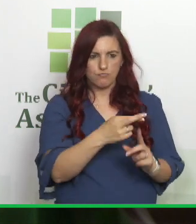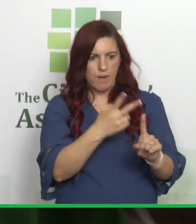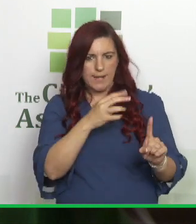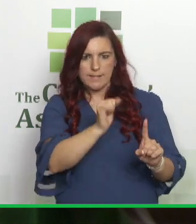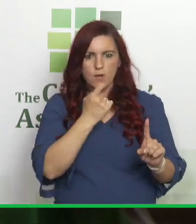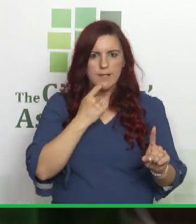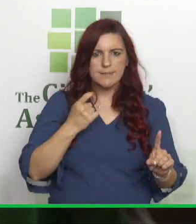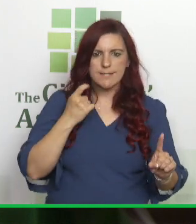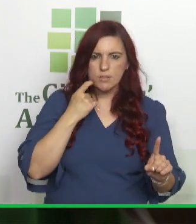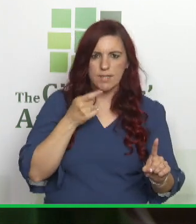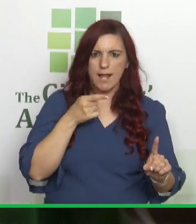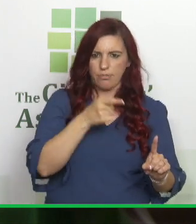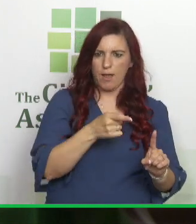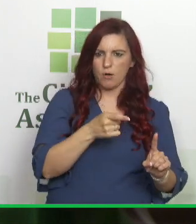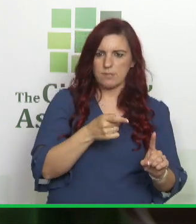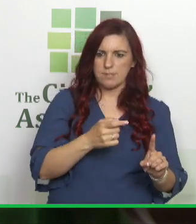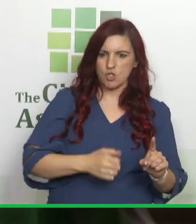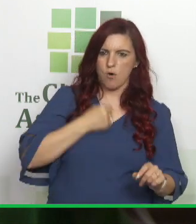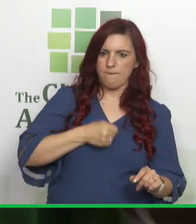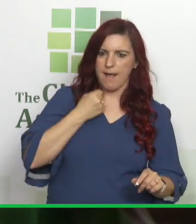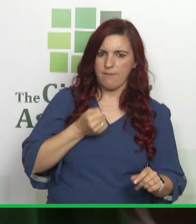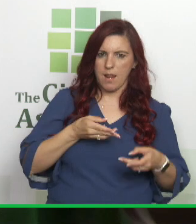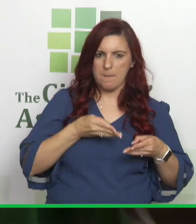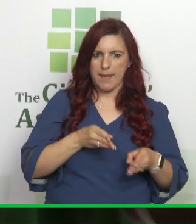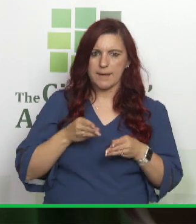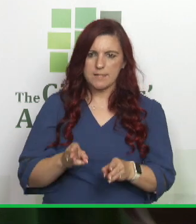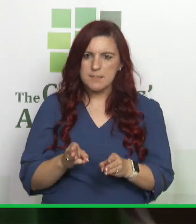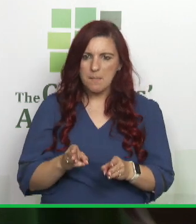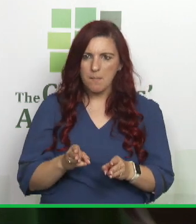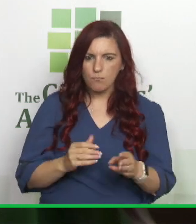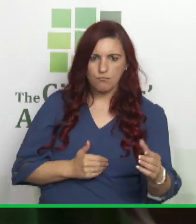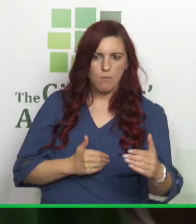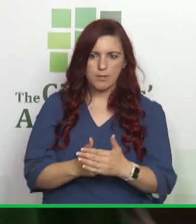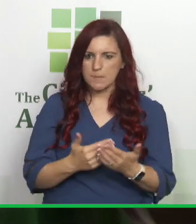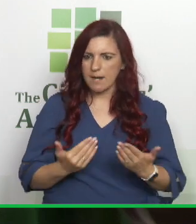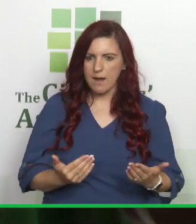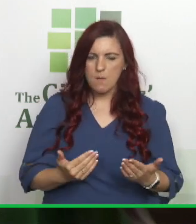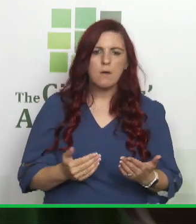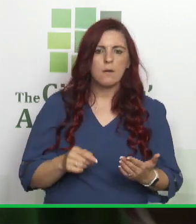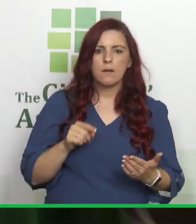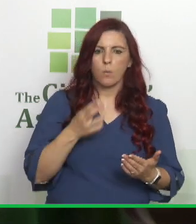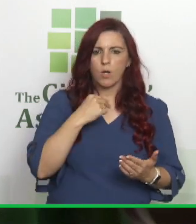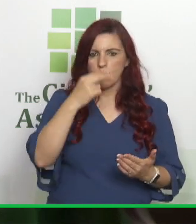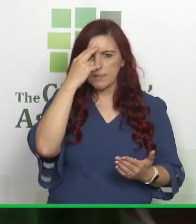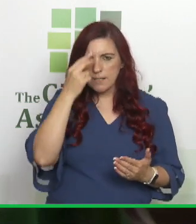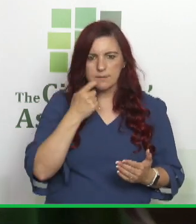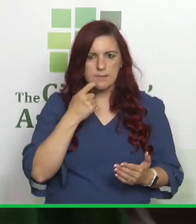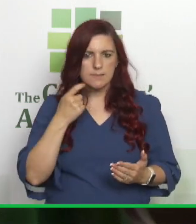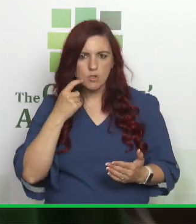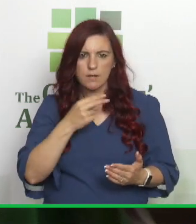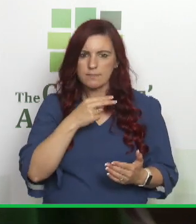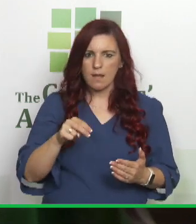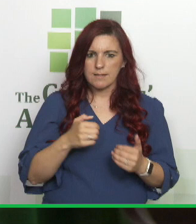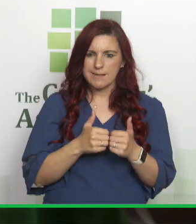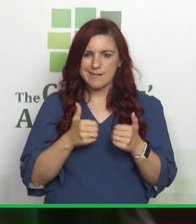has been their survival mechanism, their coping strategy up until this point. We understand that addiction is not a separate